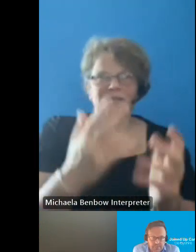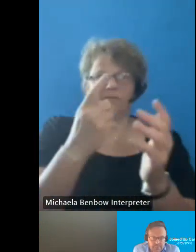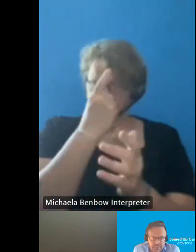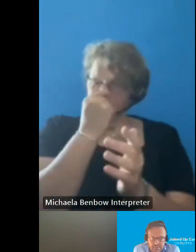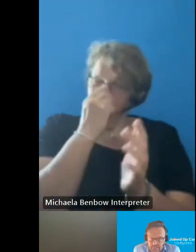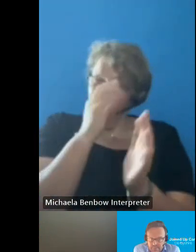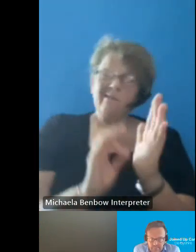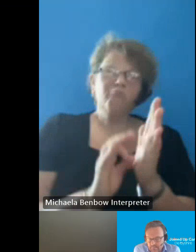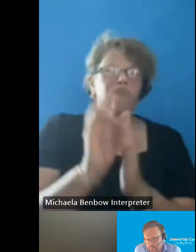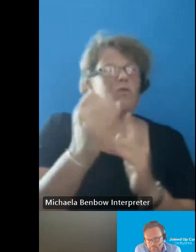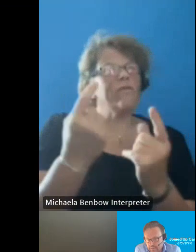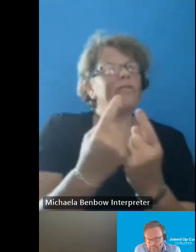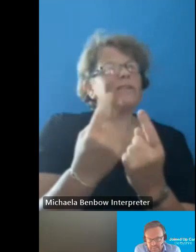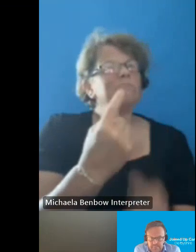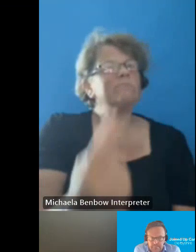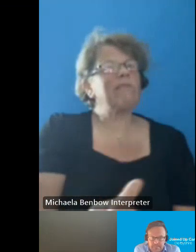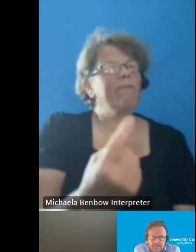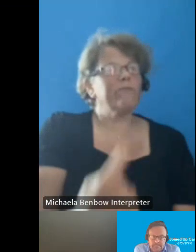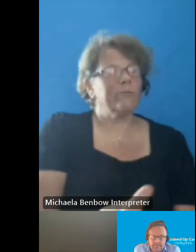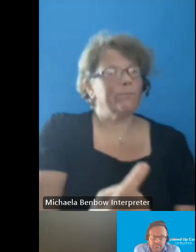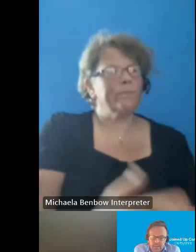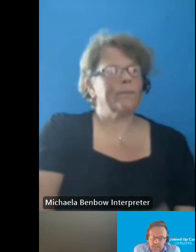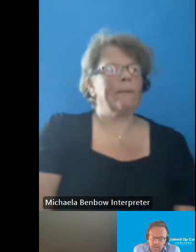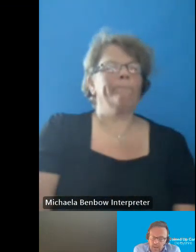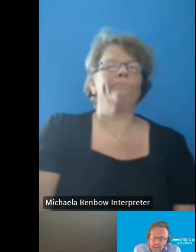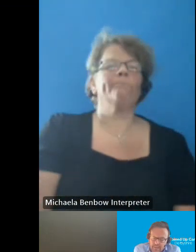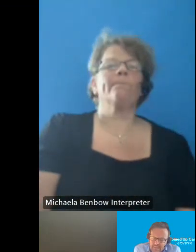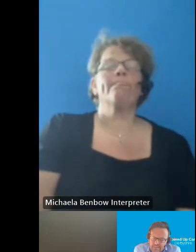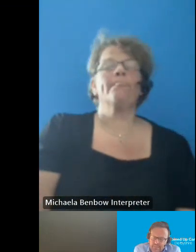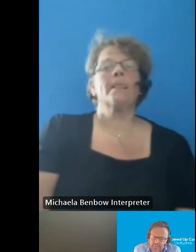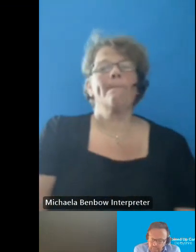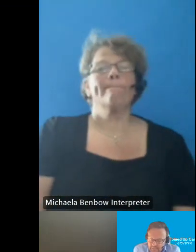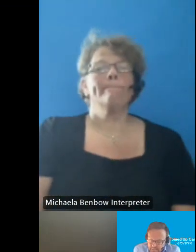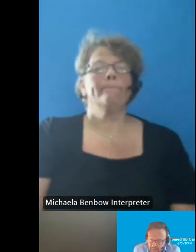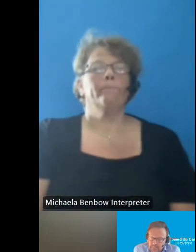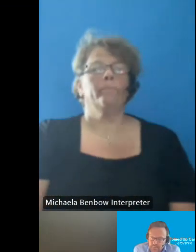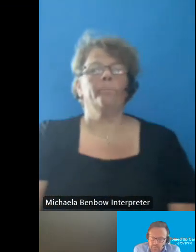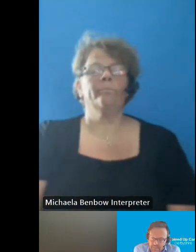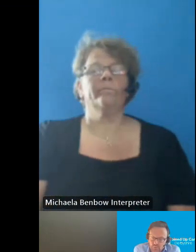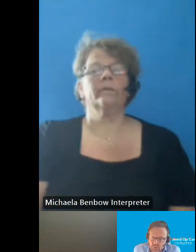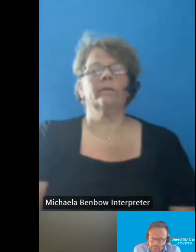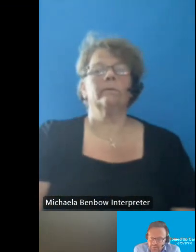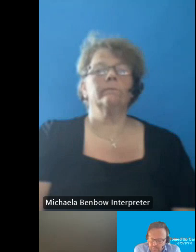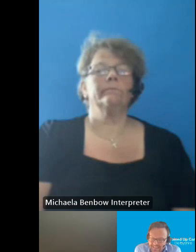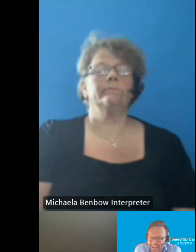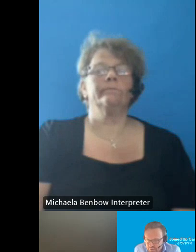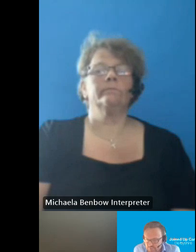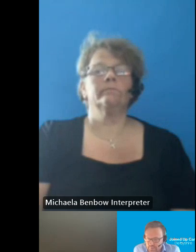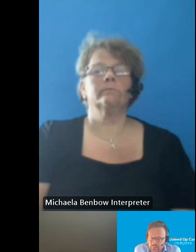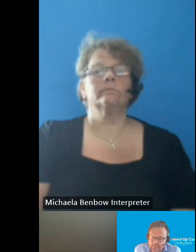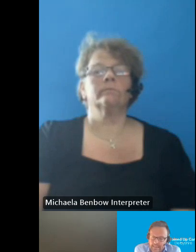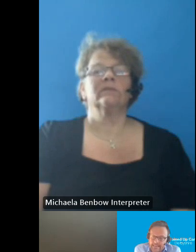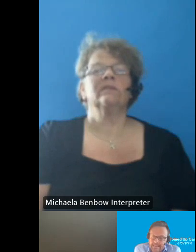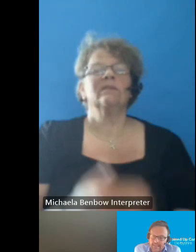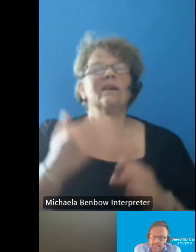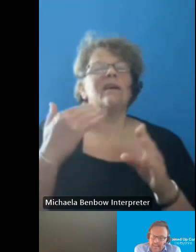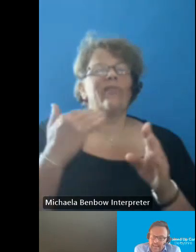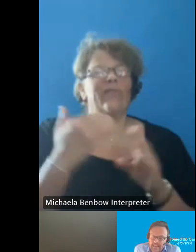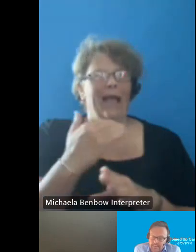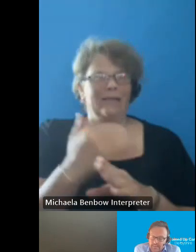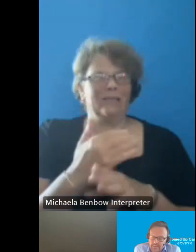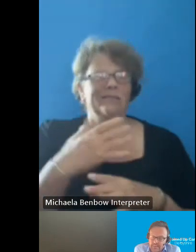that makes the difference. And I guess the third thing to say before then talking about some of the action that we'll